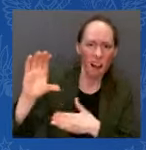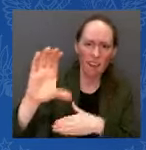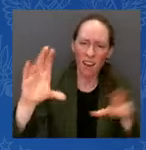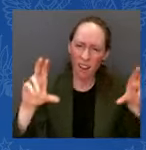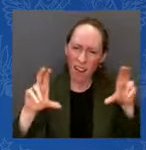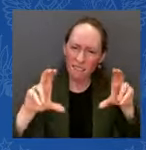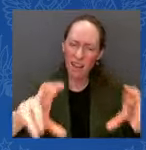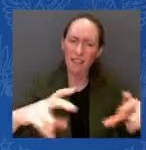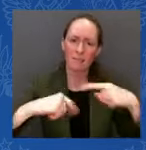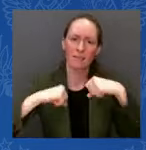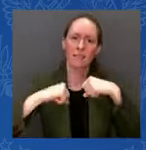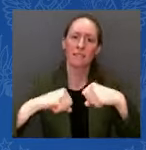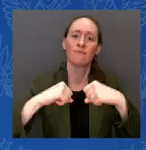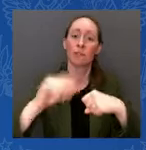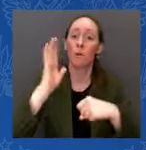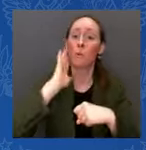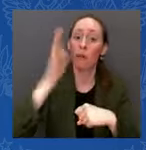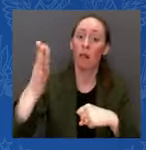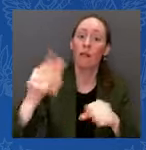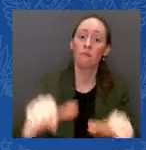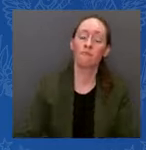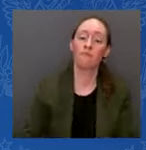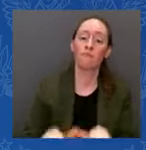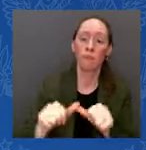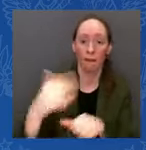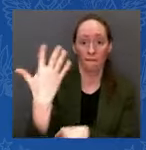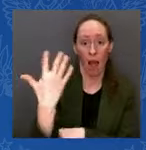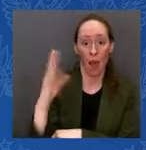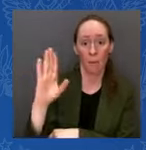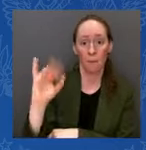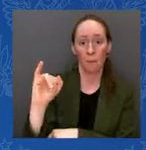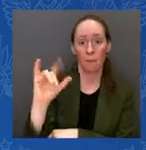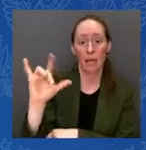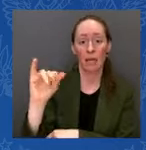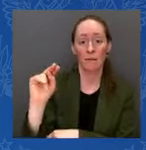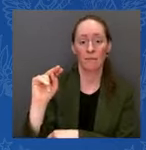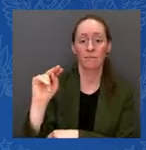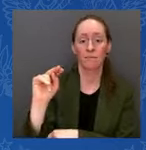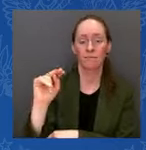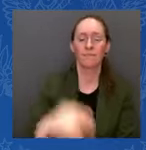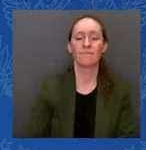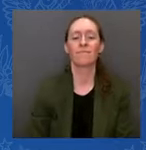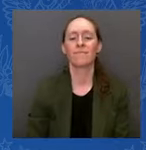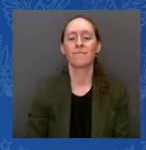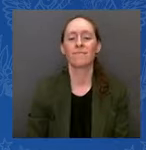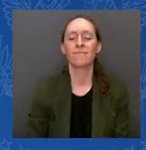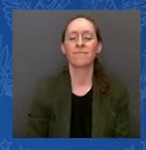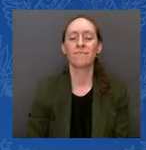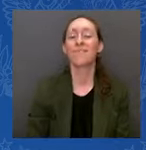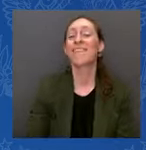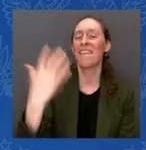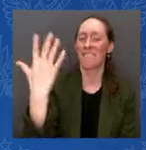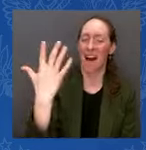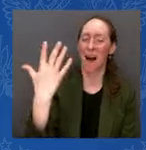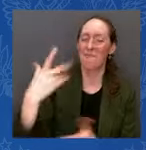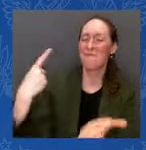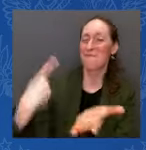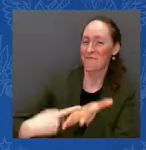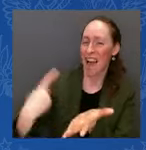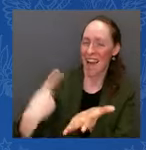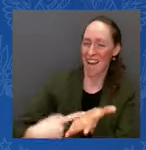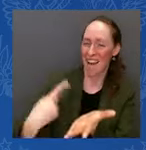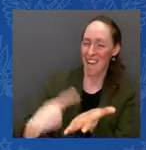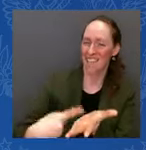our defence budget to around 2.25% of GDP. This will allow us to replenish our war stocks